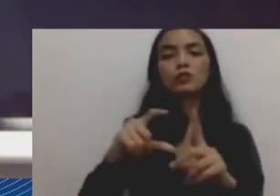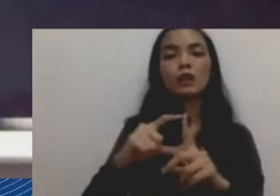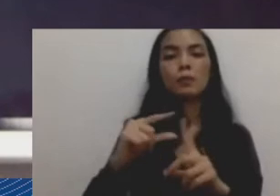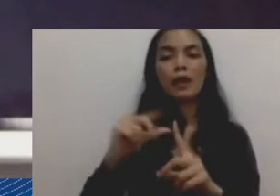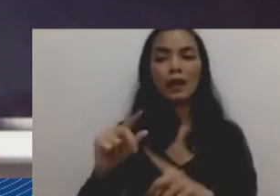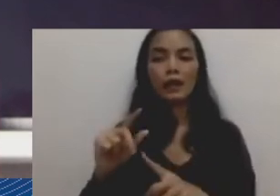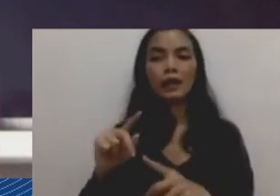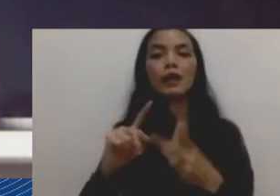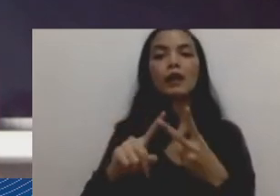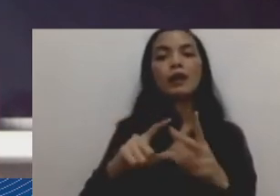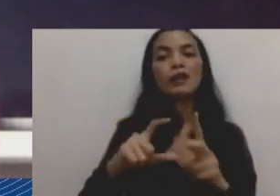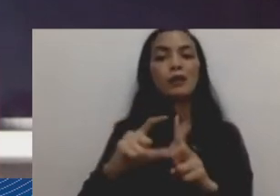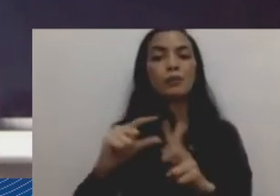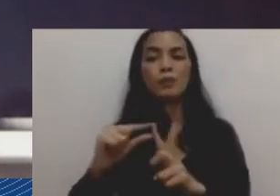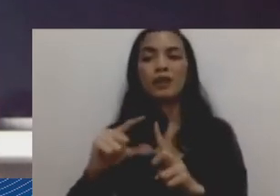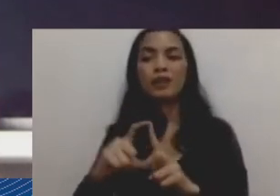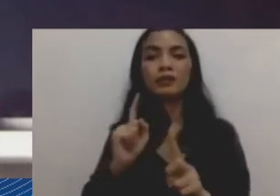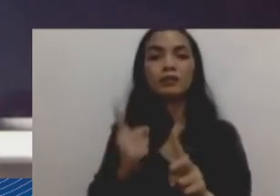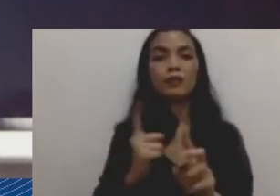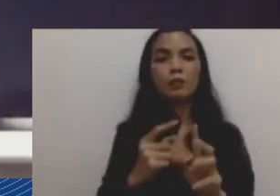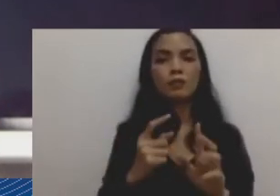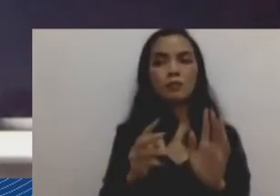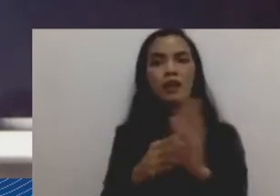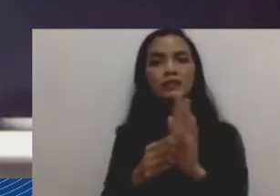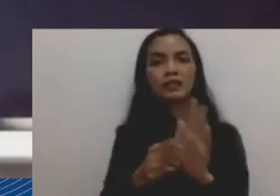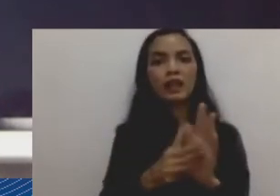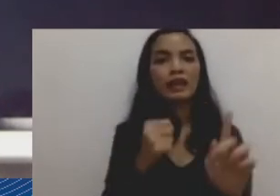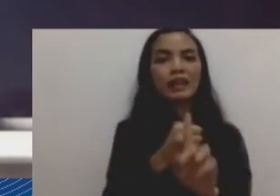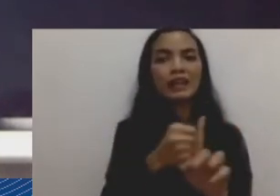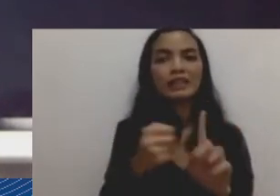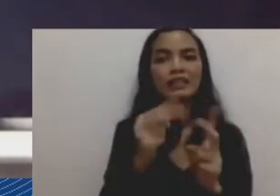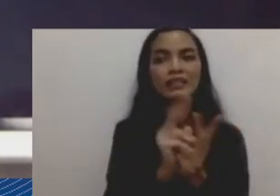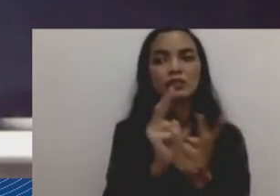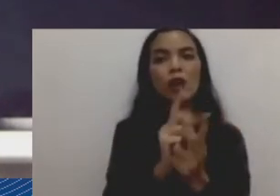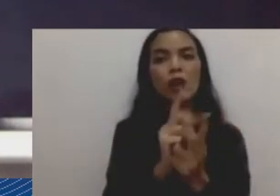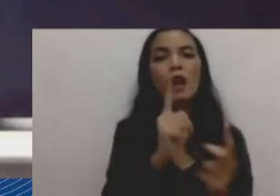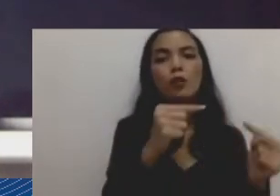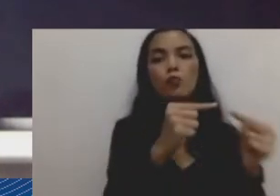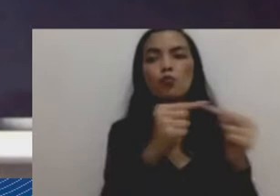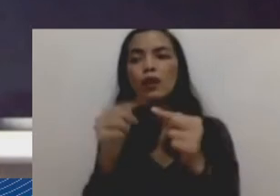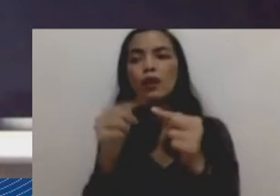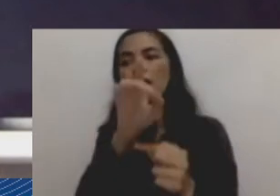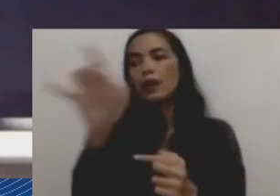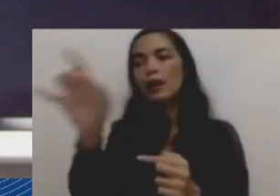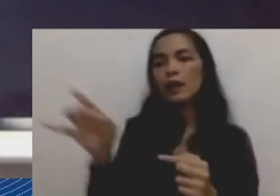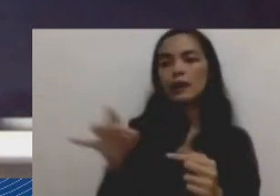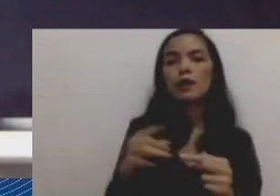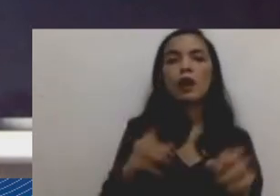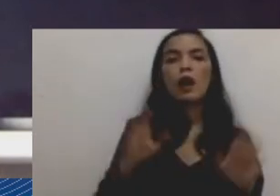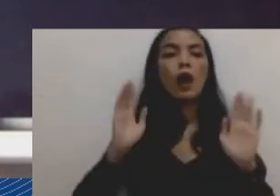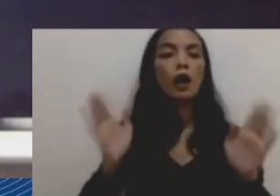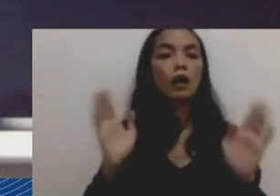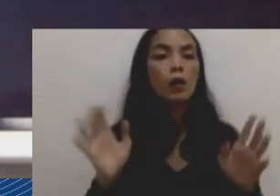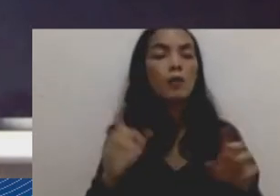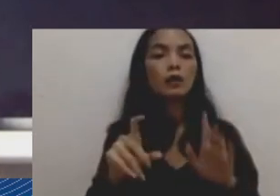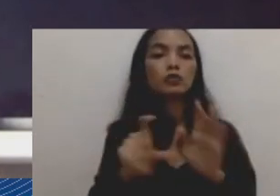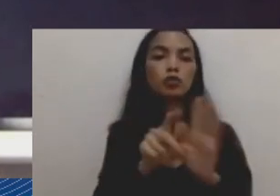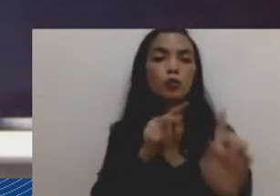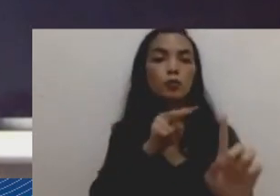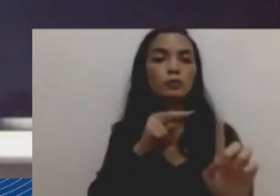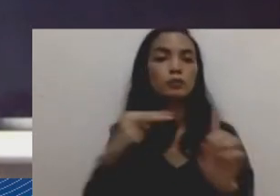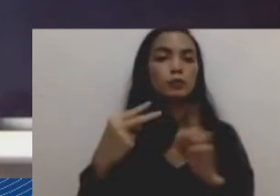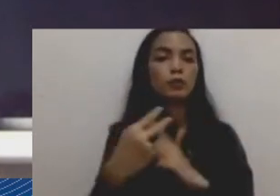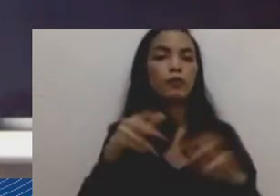issue, because this issue interlink with some other factors such as religious views and also